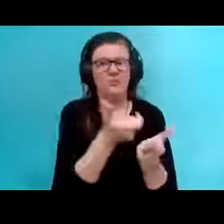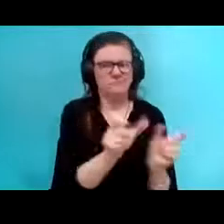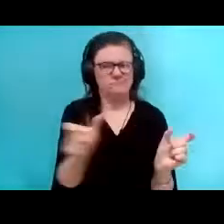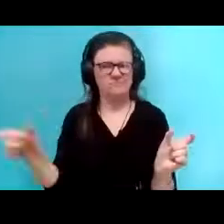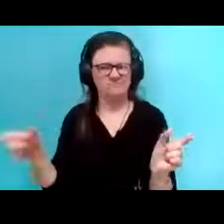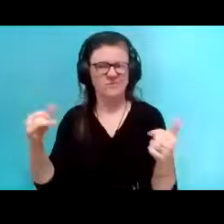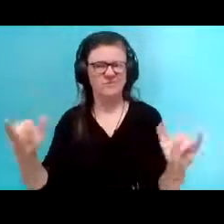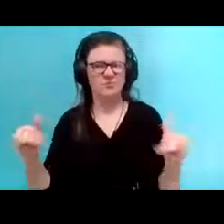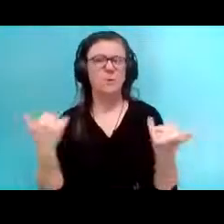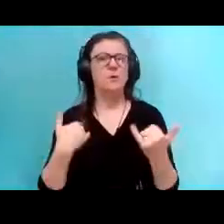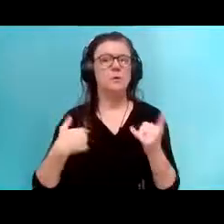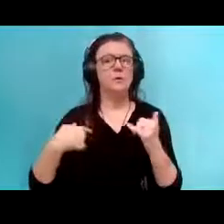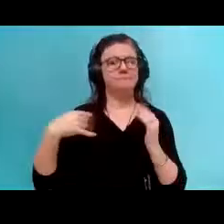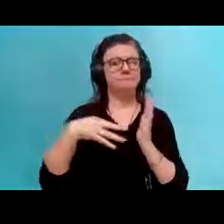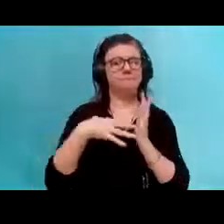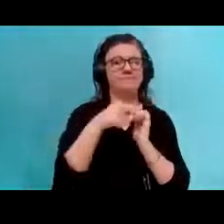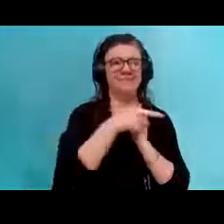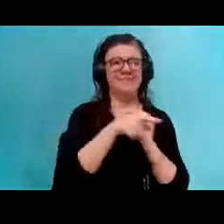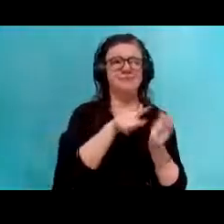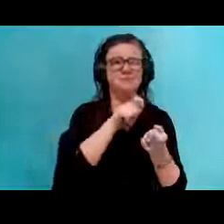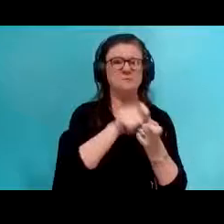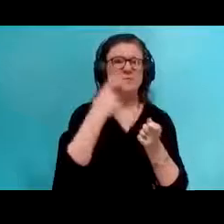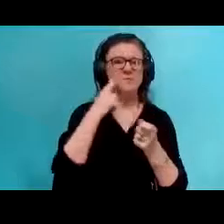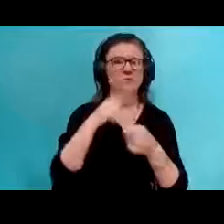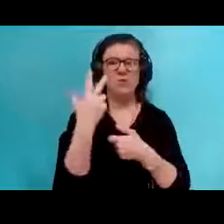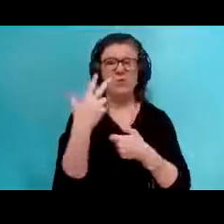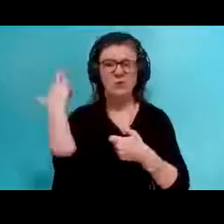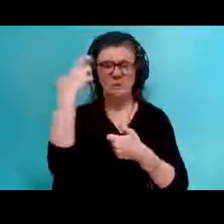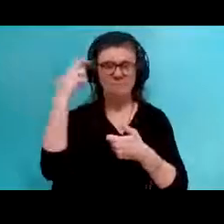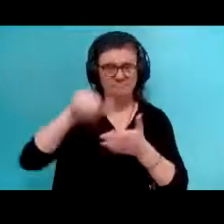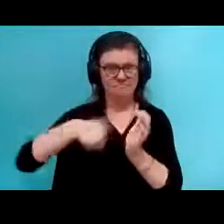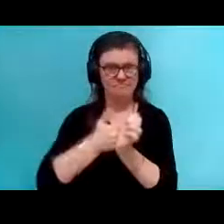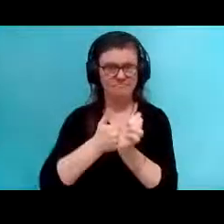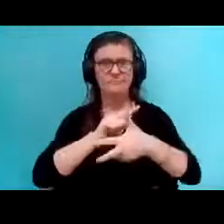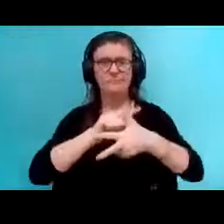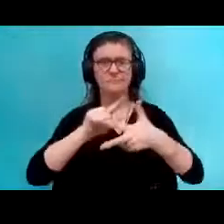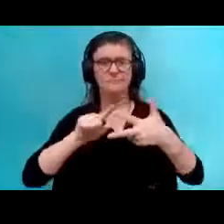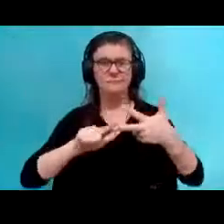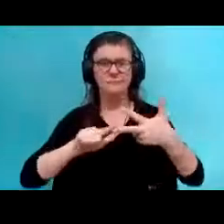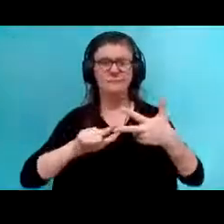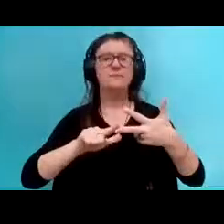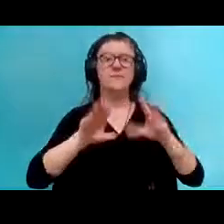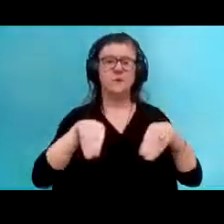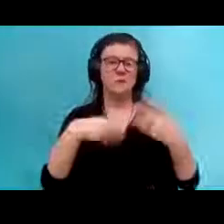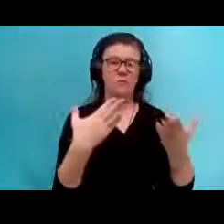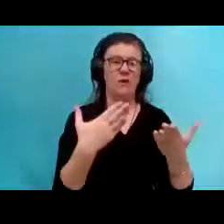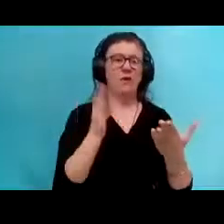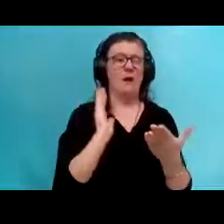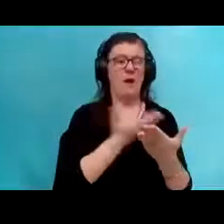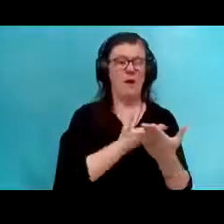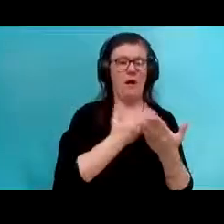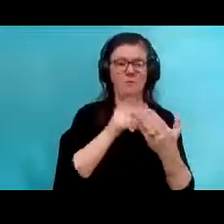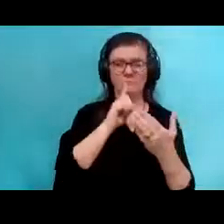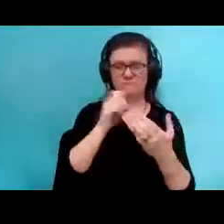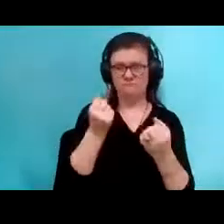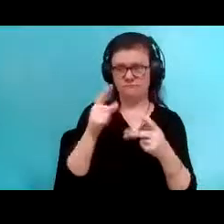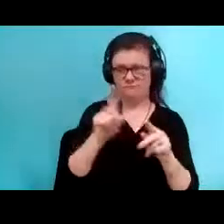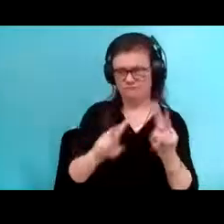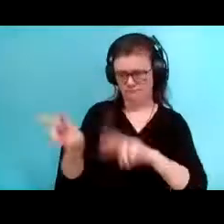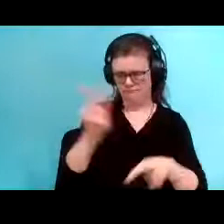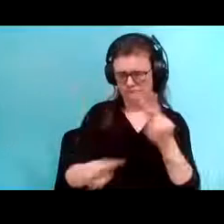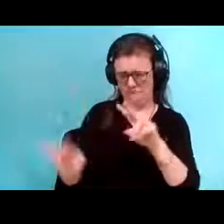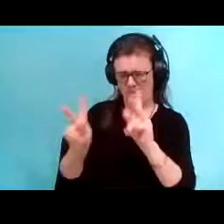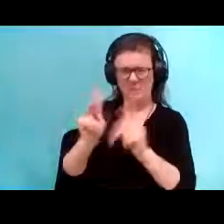study. They are carried out for three main purposes. Firstly, to provide HelpAge and our partners with a snapshot of needs of older